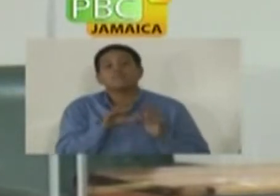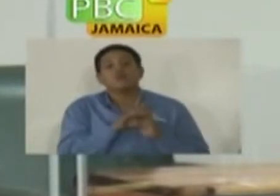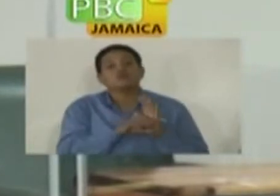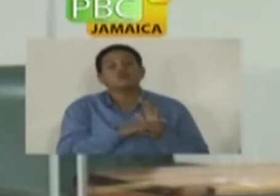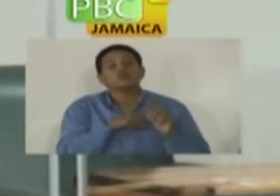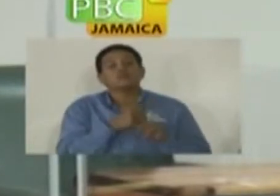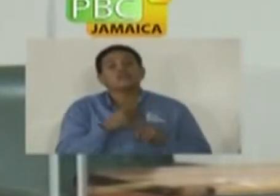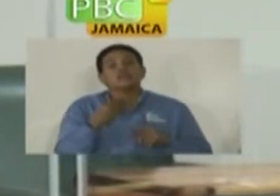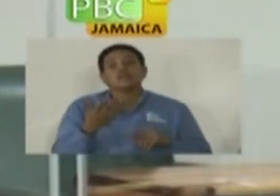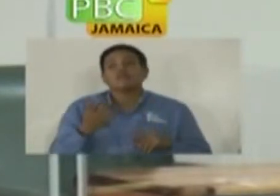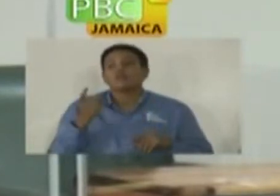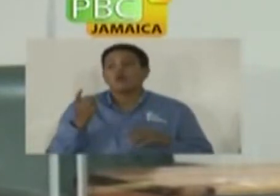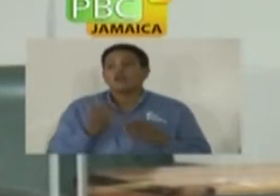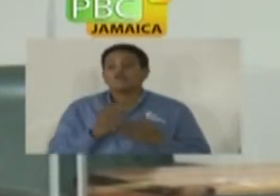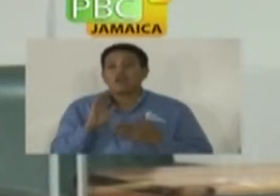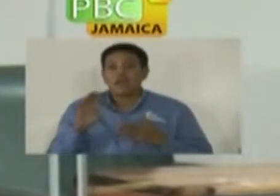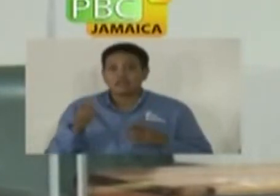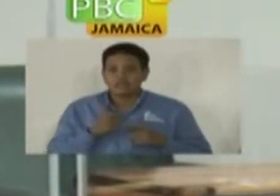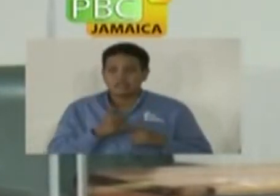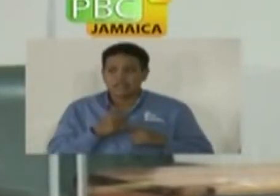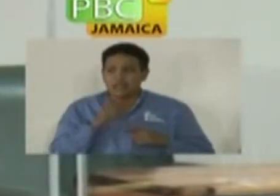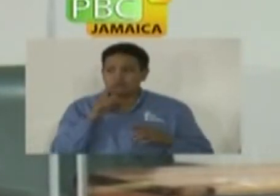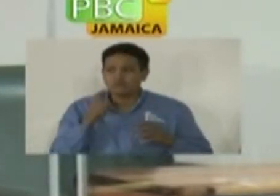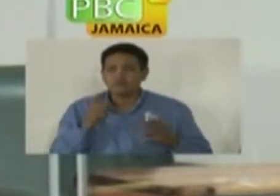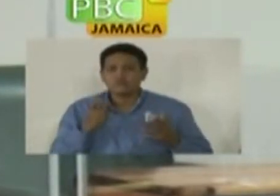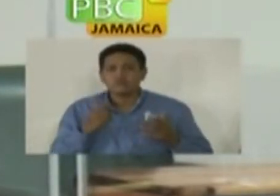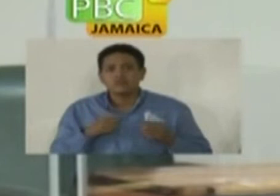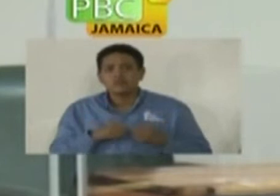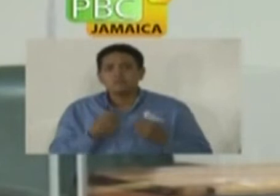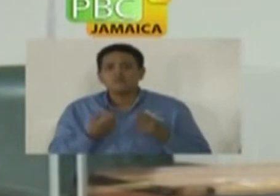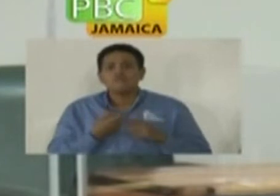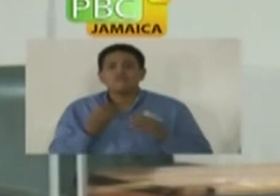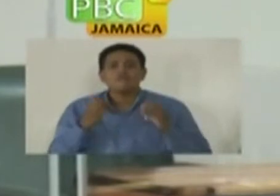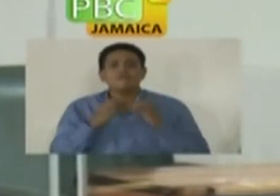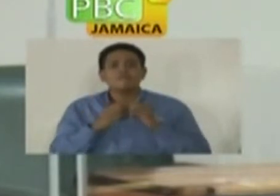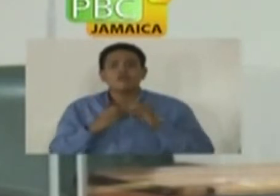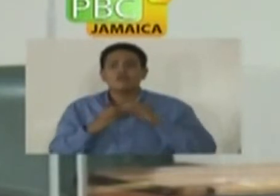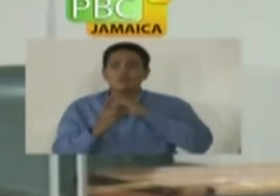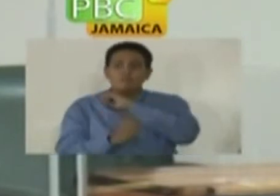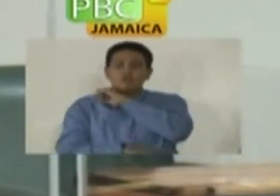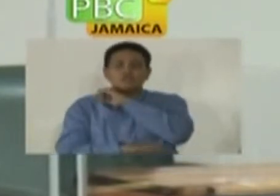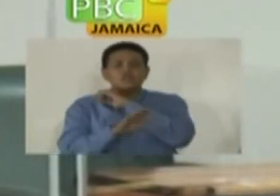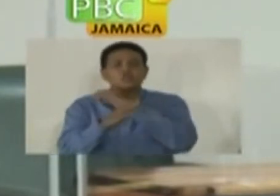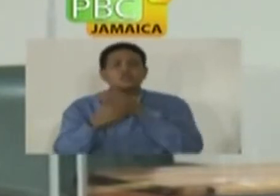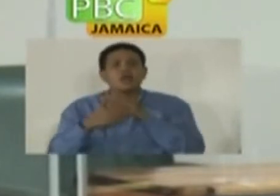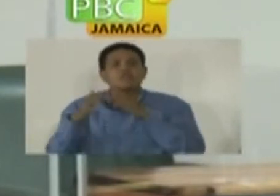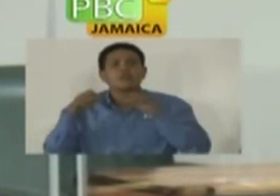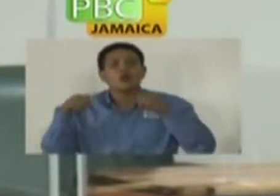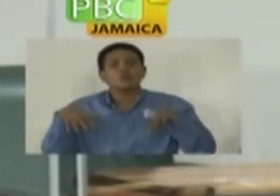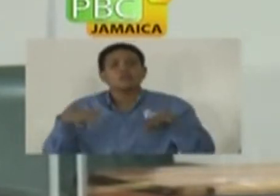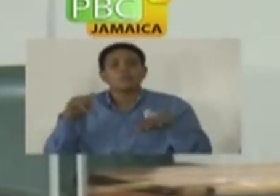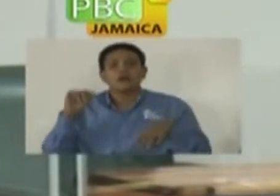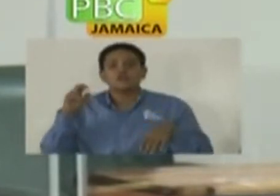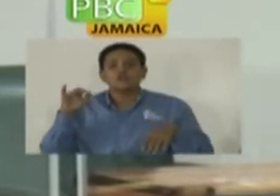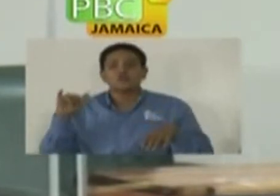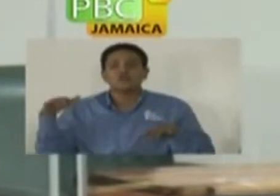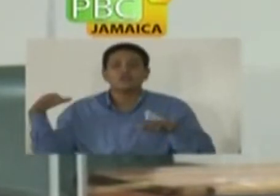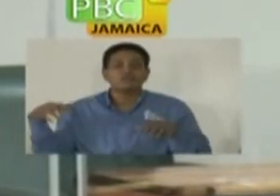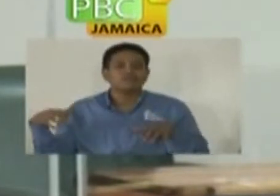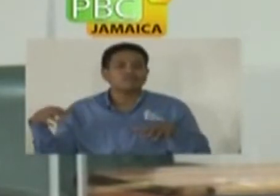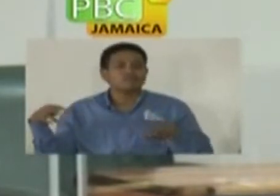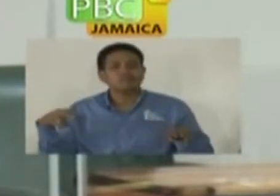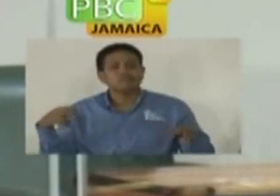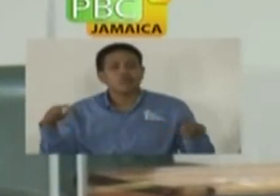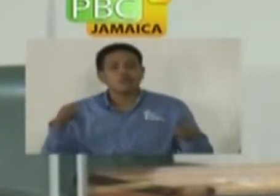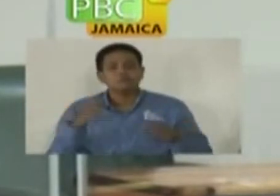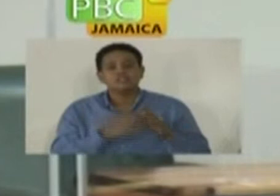gave one a right to be immune from further prosecution after an acquittal by a jury.